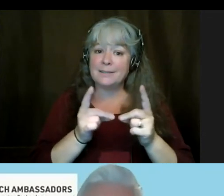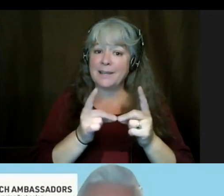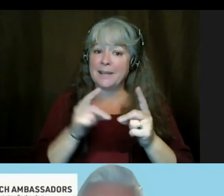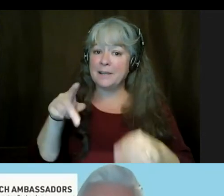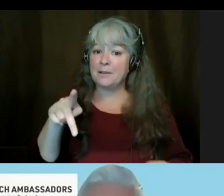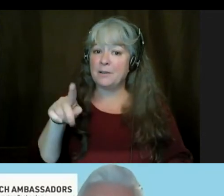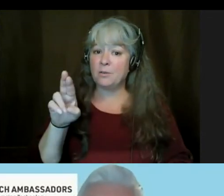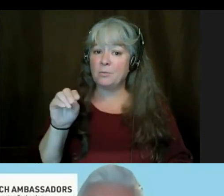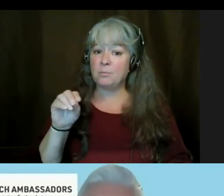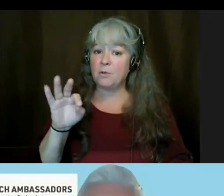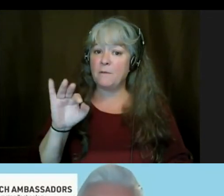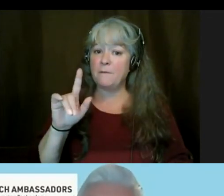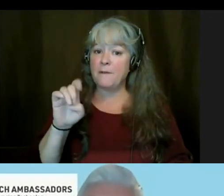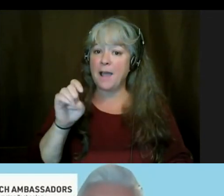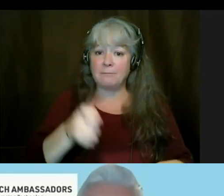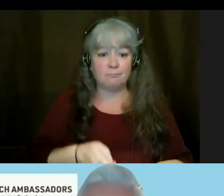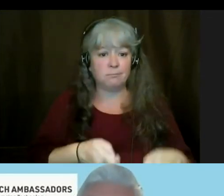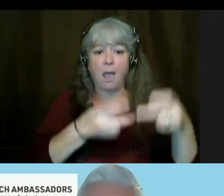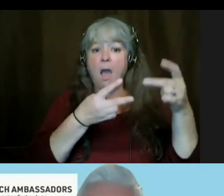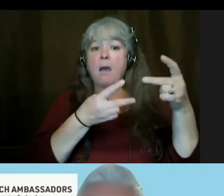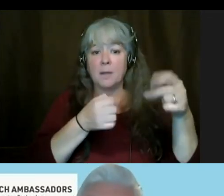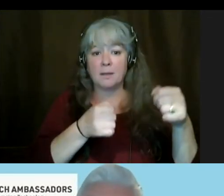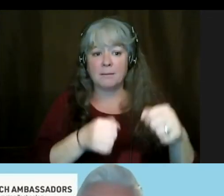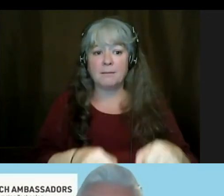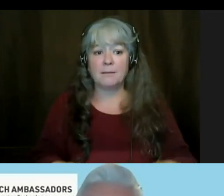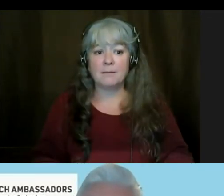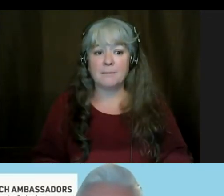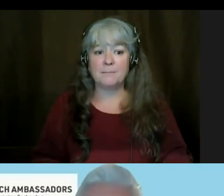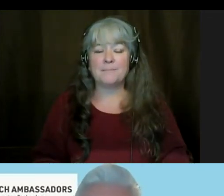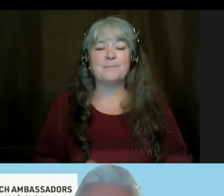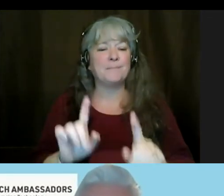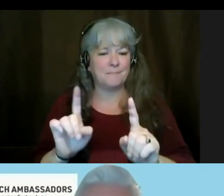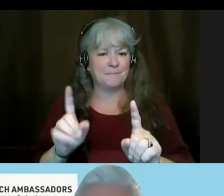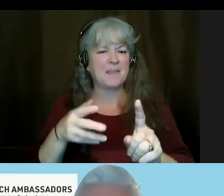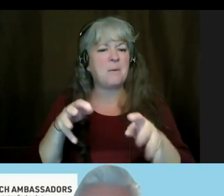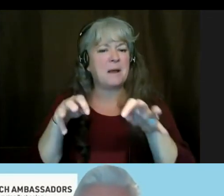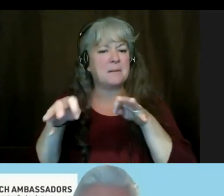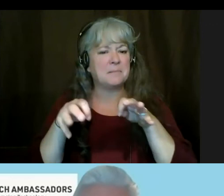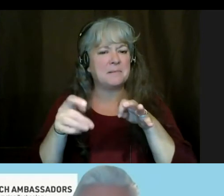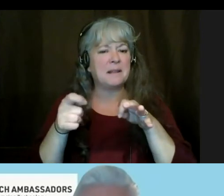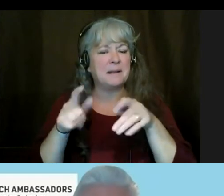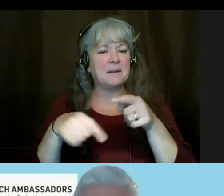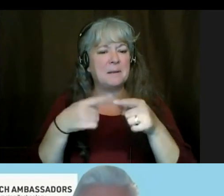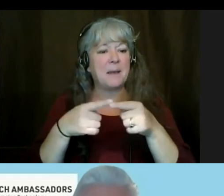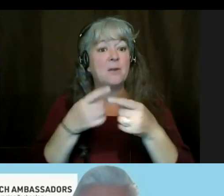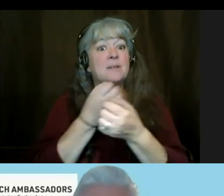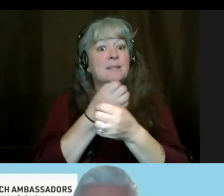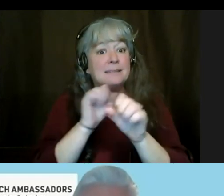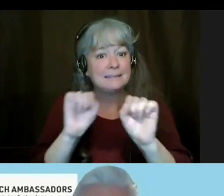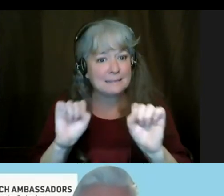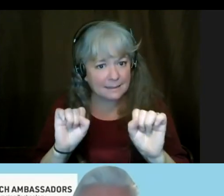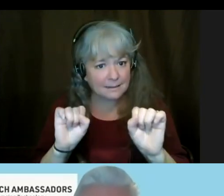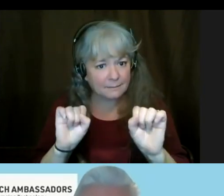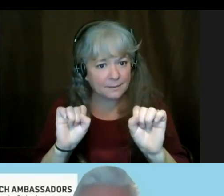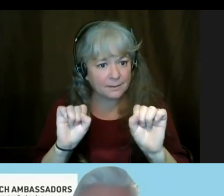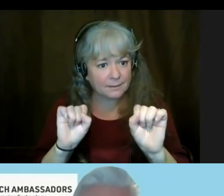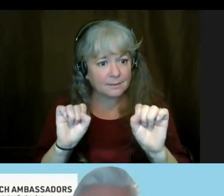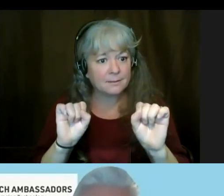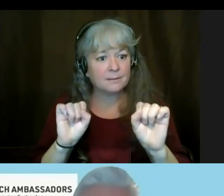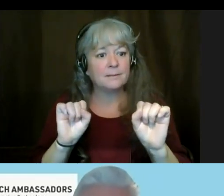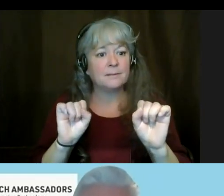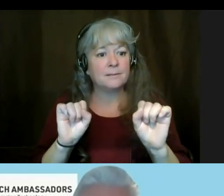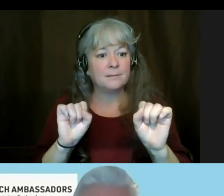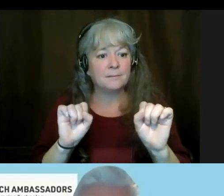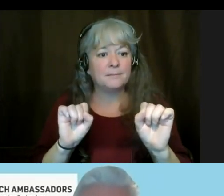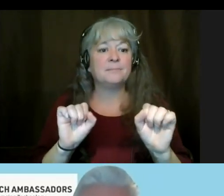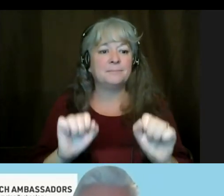profile up, and I want to talk a little bit about the safety. George, can